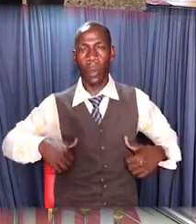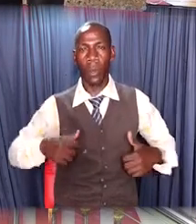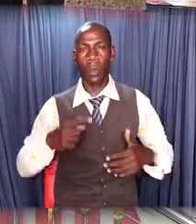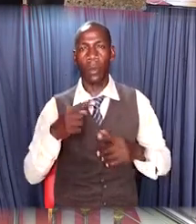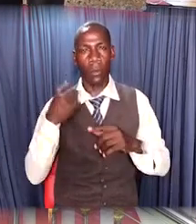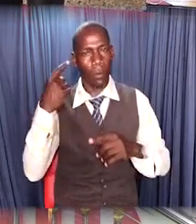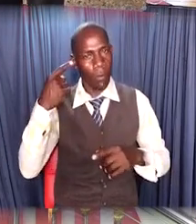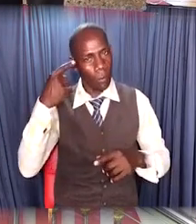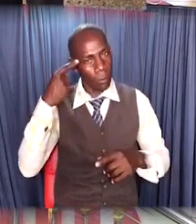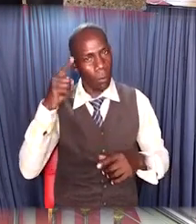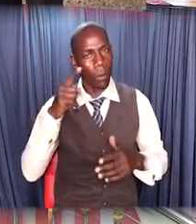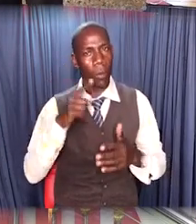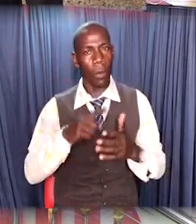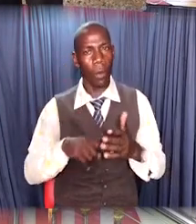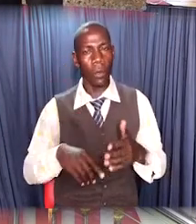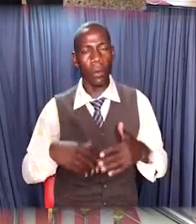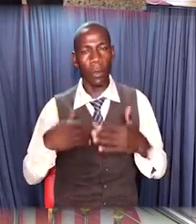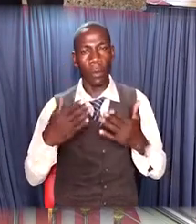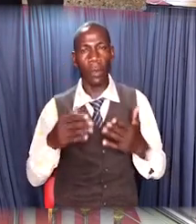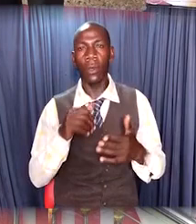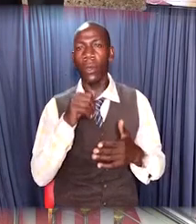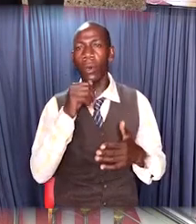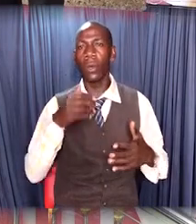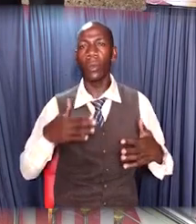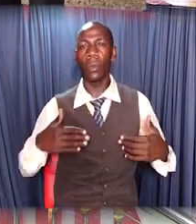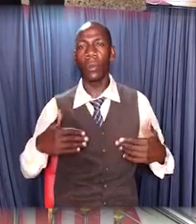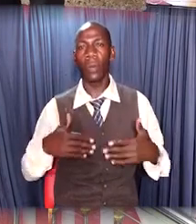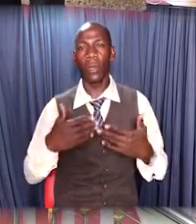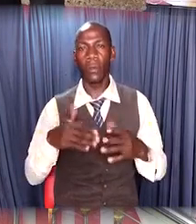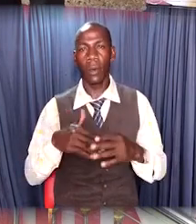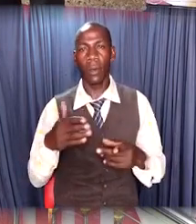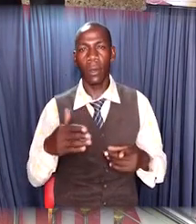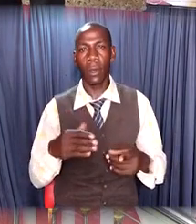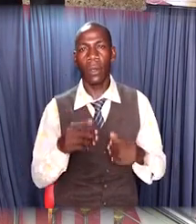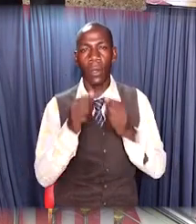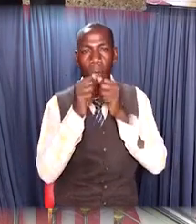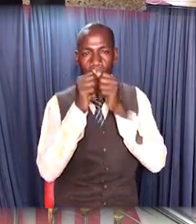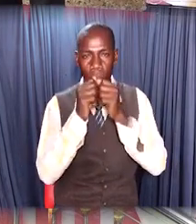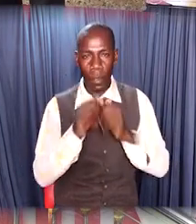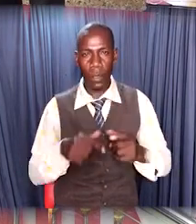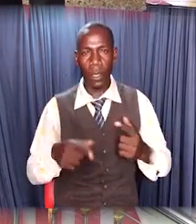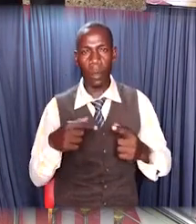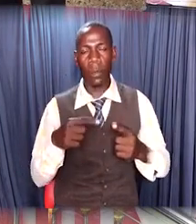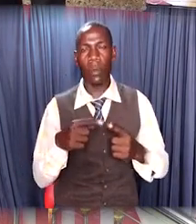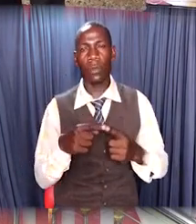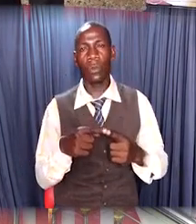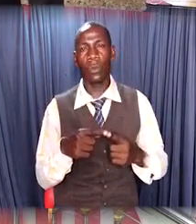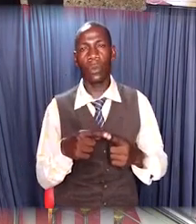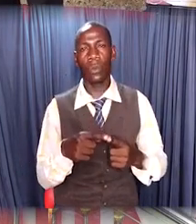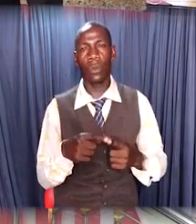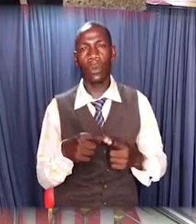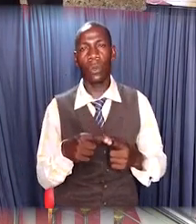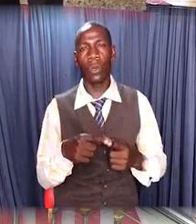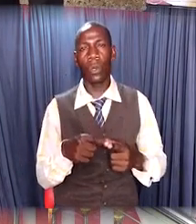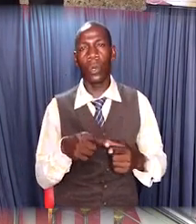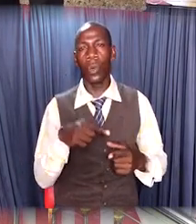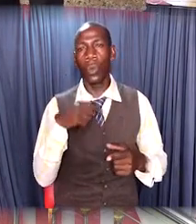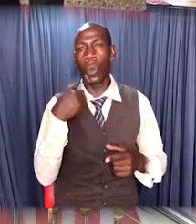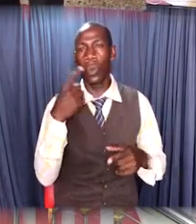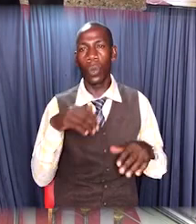ulichokitoa, si watu wametoa. Be proud of what you've given, not what people baraka zaja, because blessings come kwa